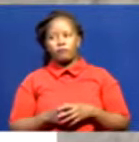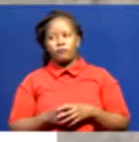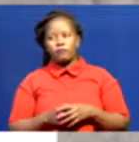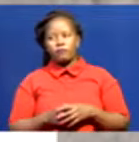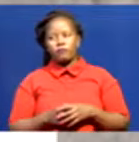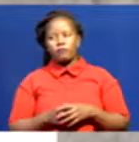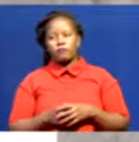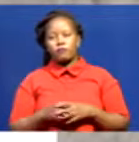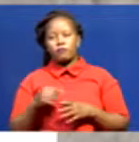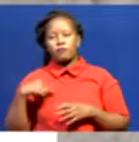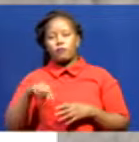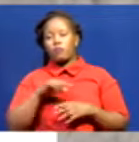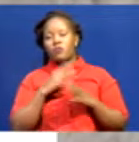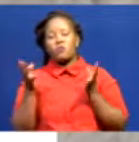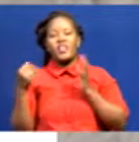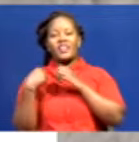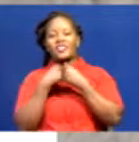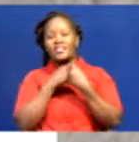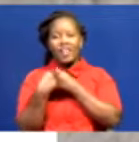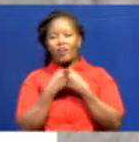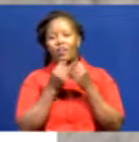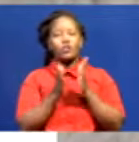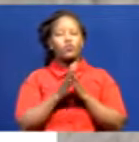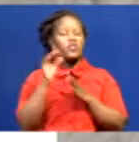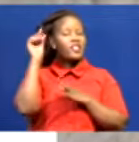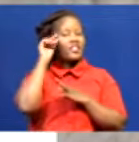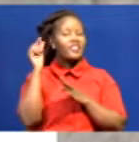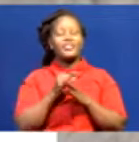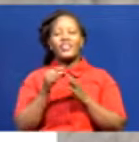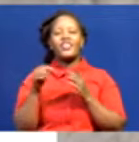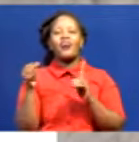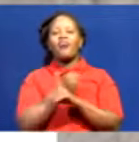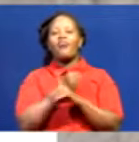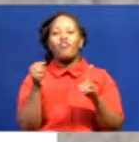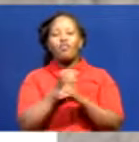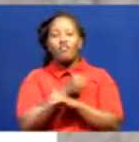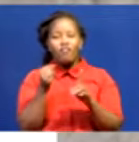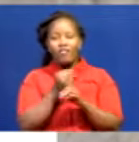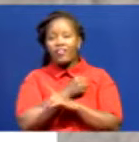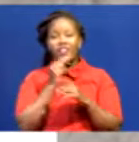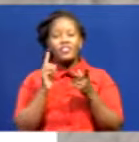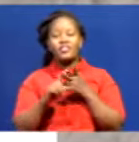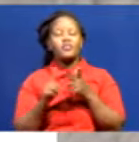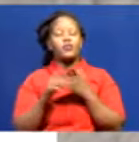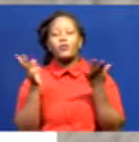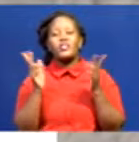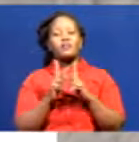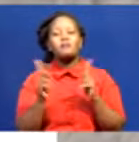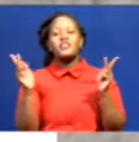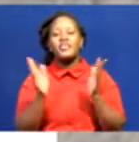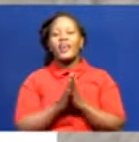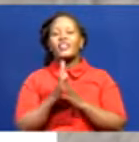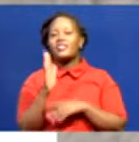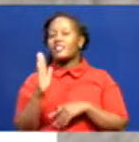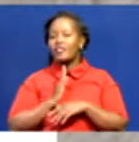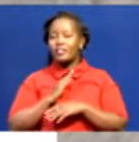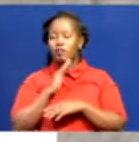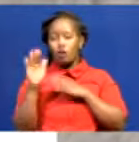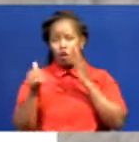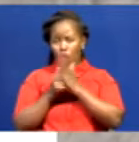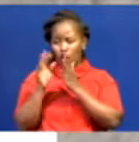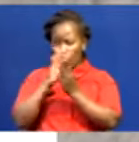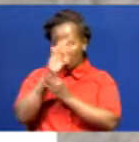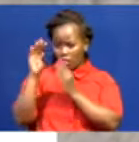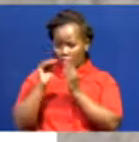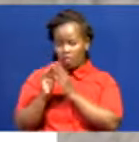They are struggling with gender-based violence, they are struggling with leadership, they are struggling with peace and security. So all this put together,